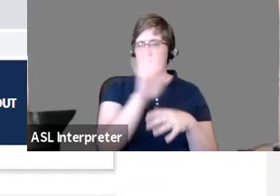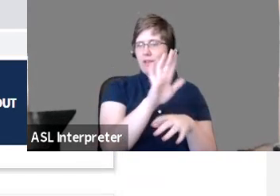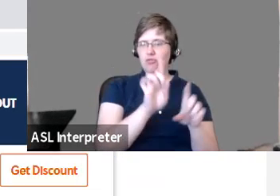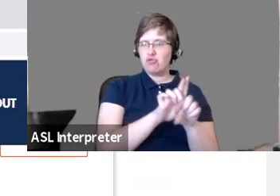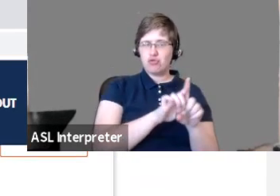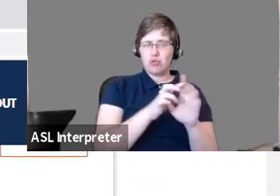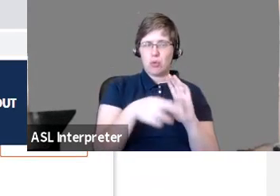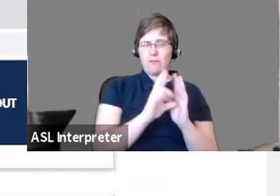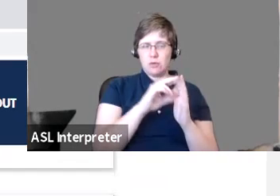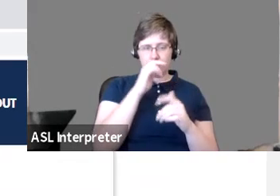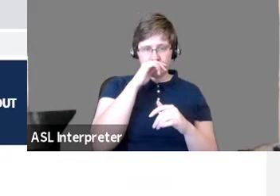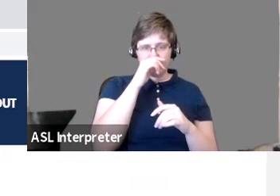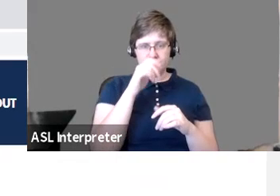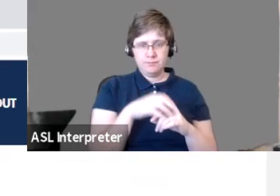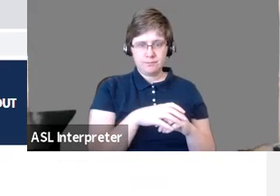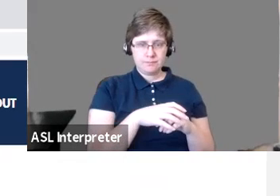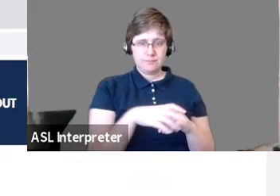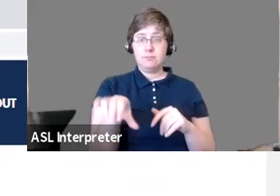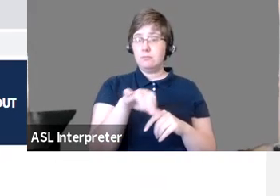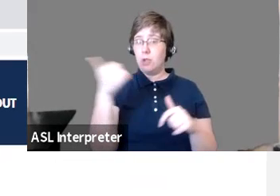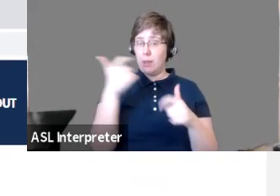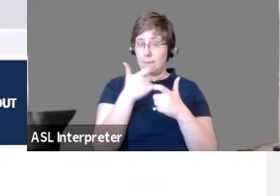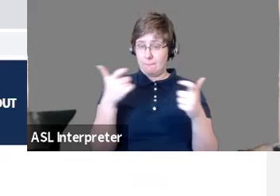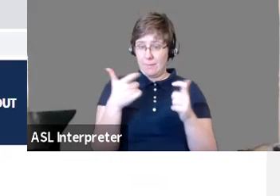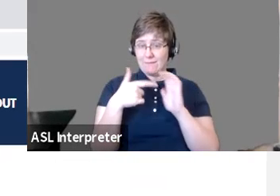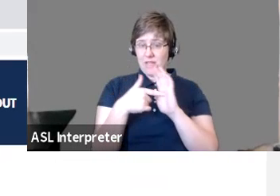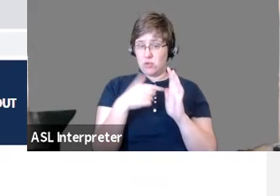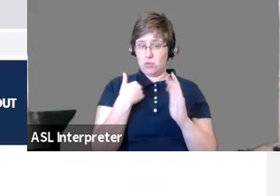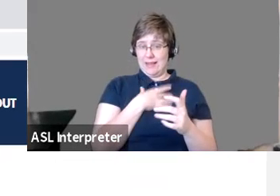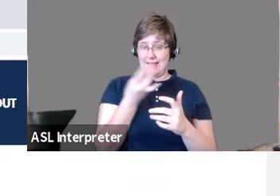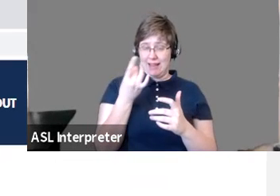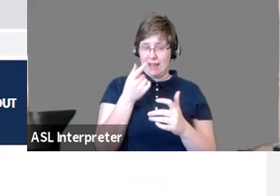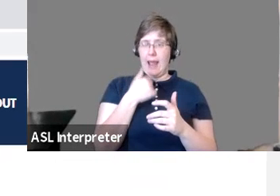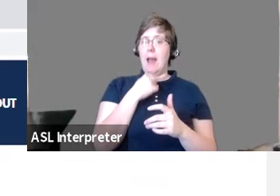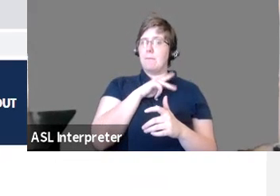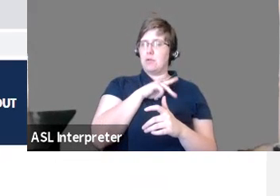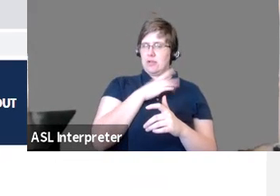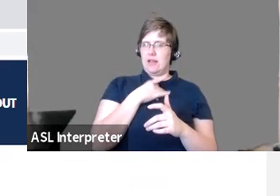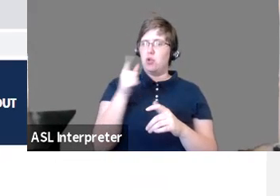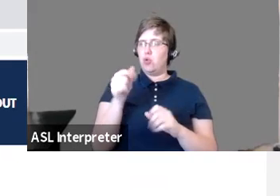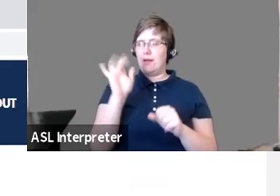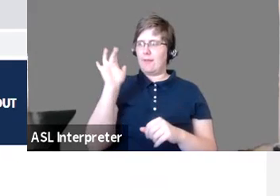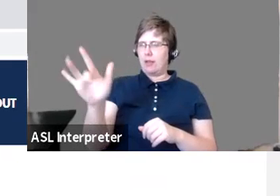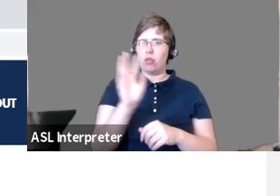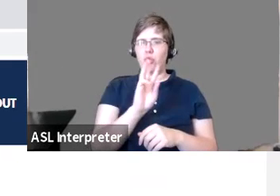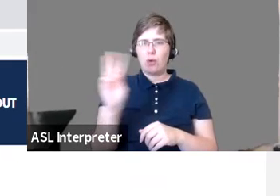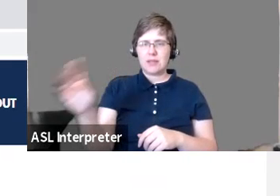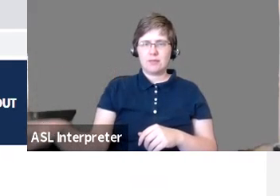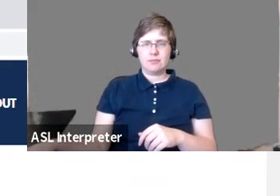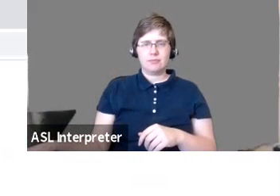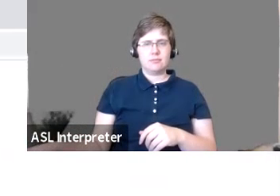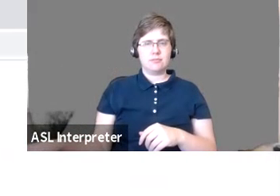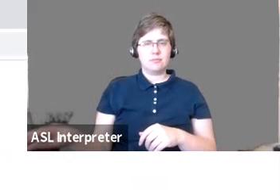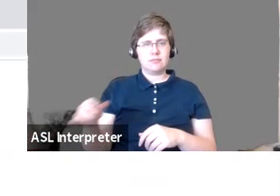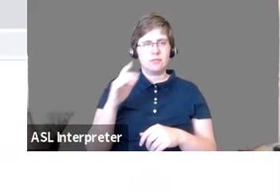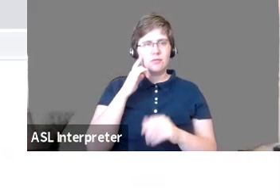reviews. Another big feature that we really like, that I personally like, is that you can click on their website. So Charta, it'll